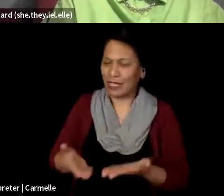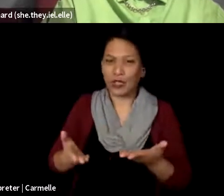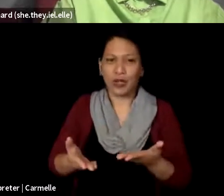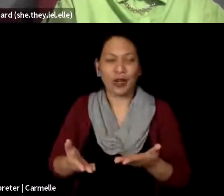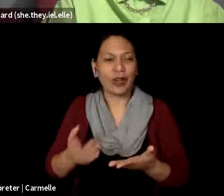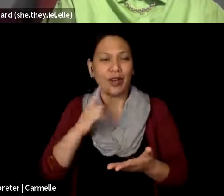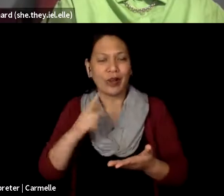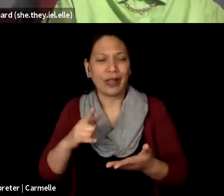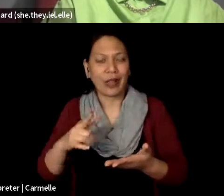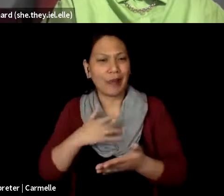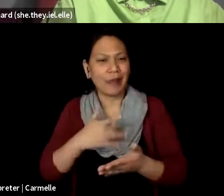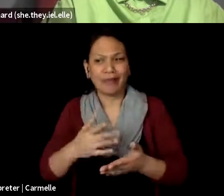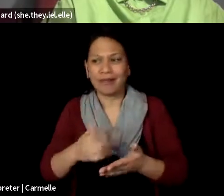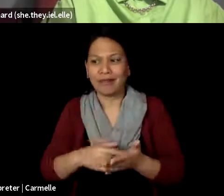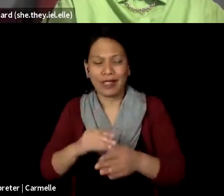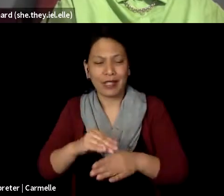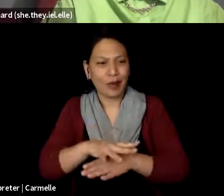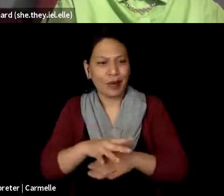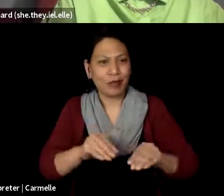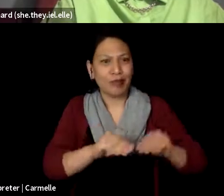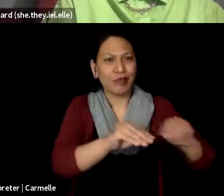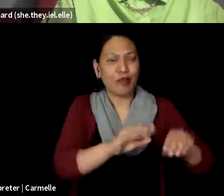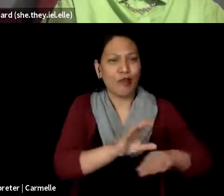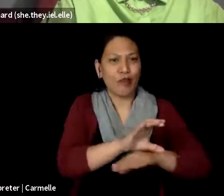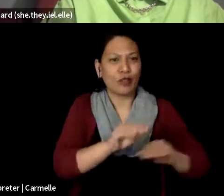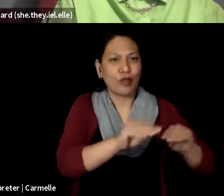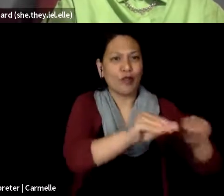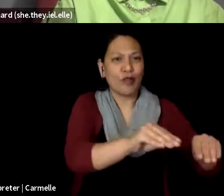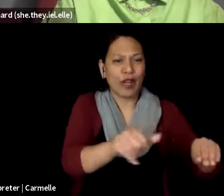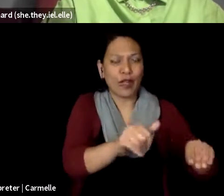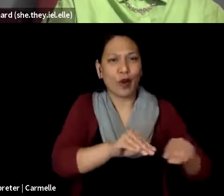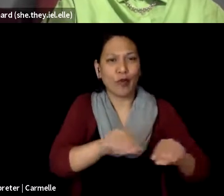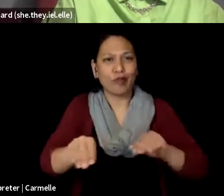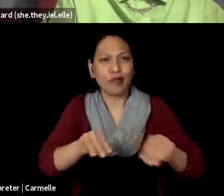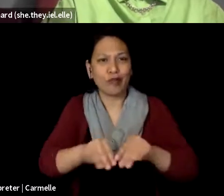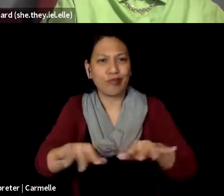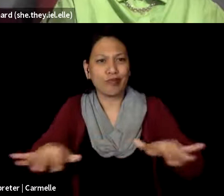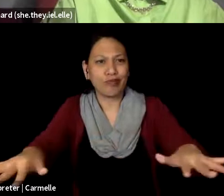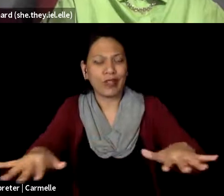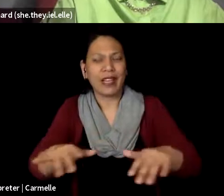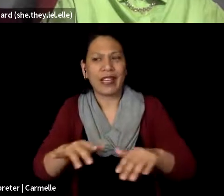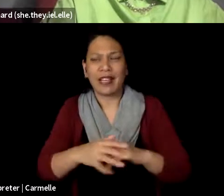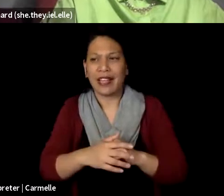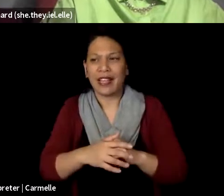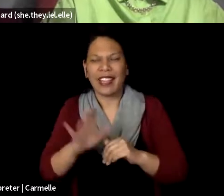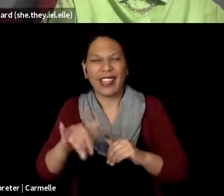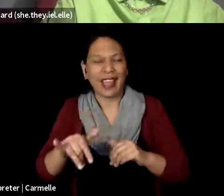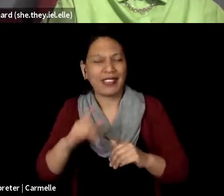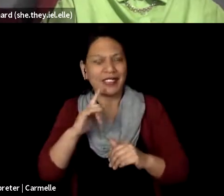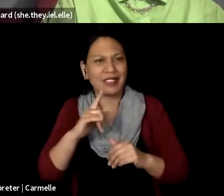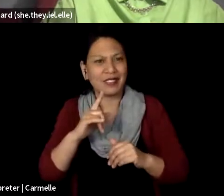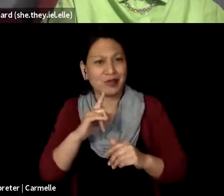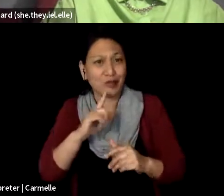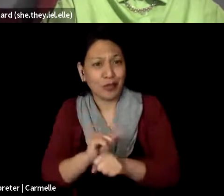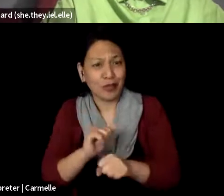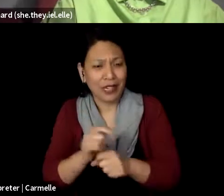real and removal is real. And so the connection that we have with our